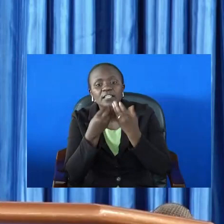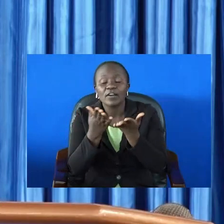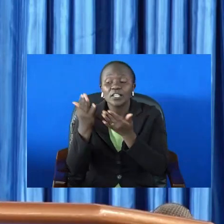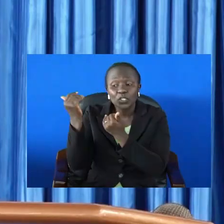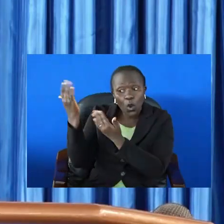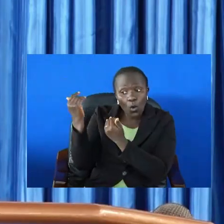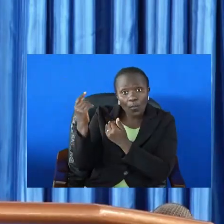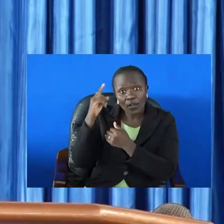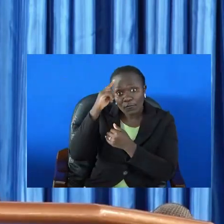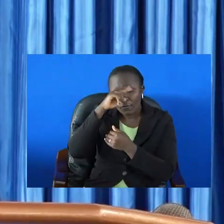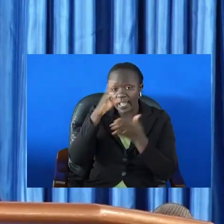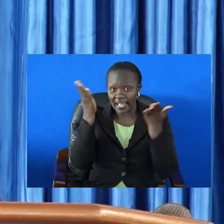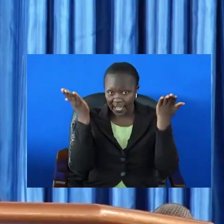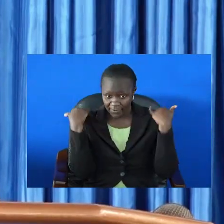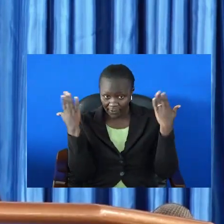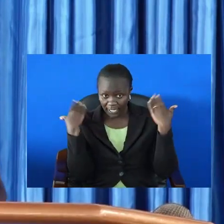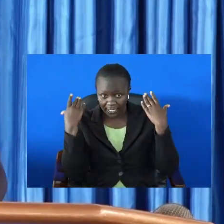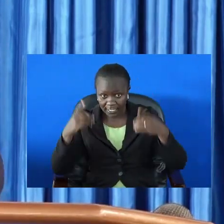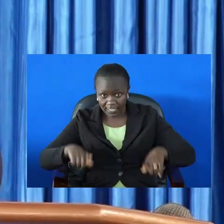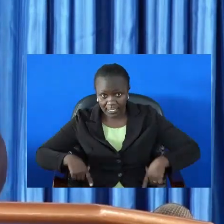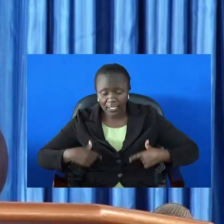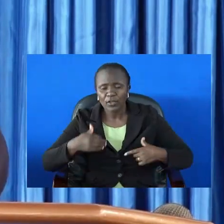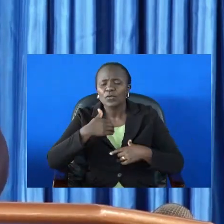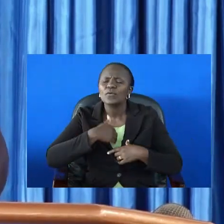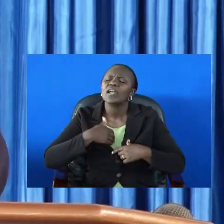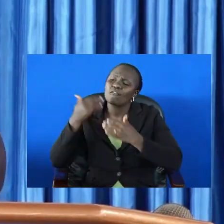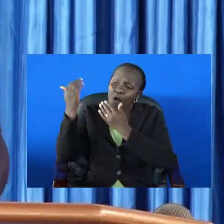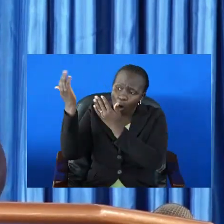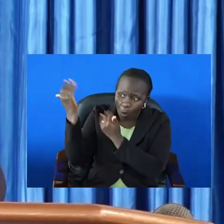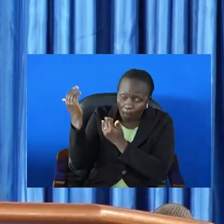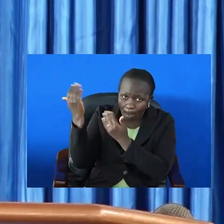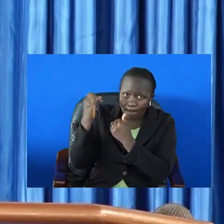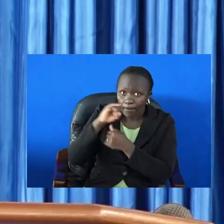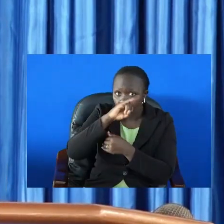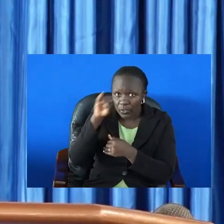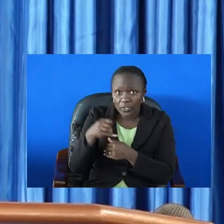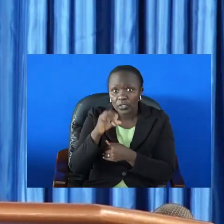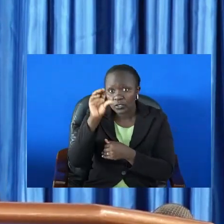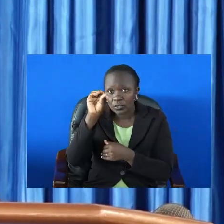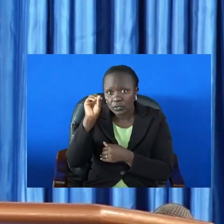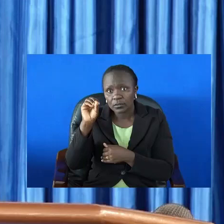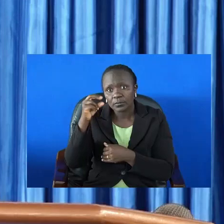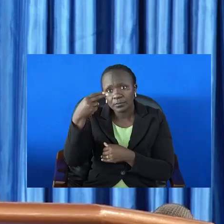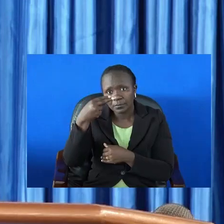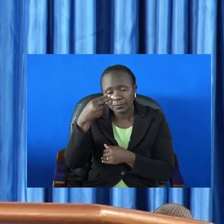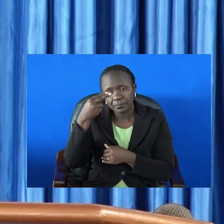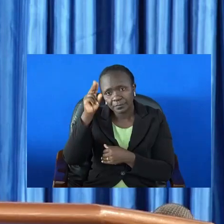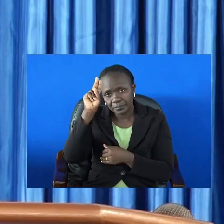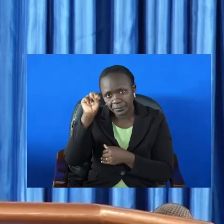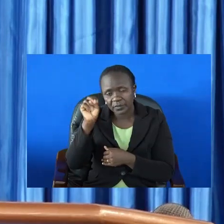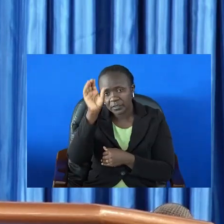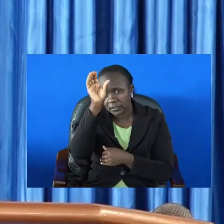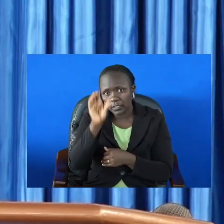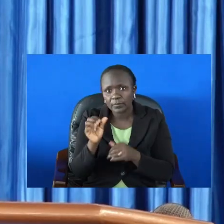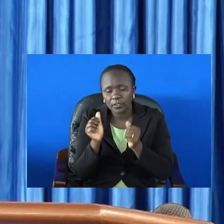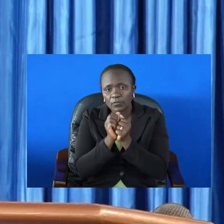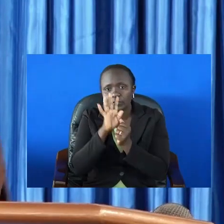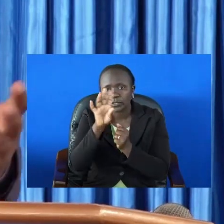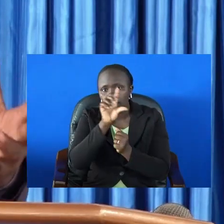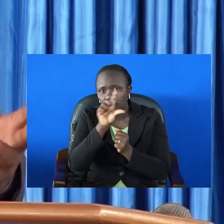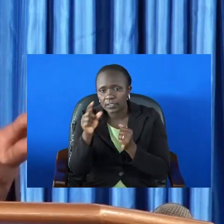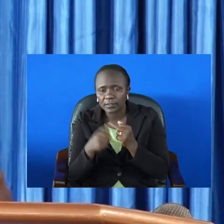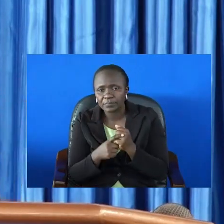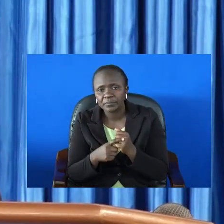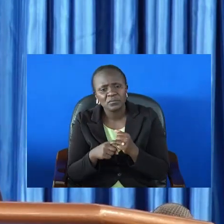for eternity. We have an hope. John chapter 14, verses 1 to 6, Jesus said,